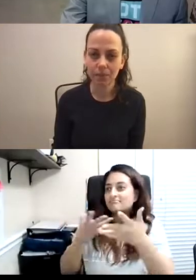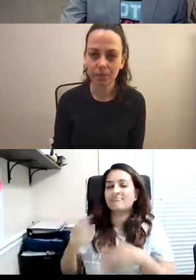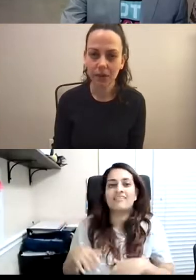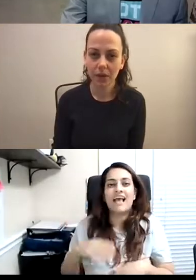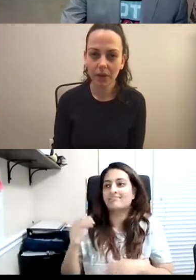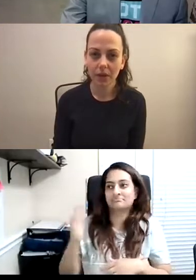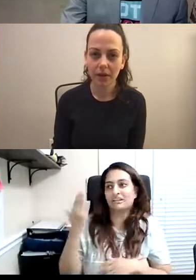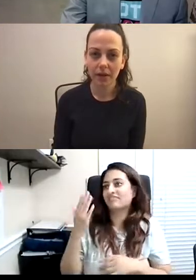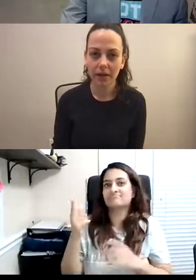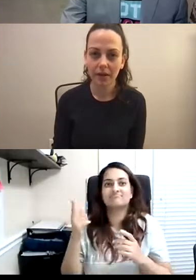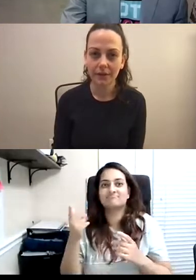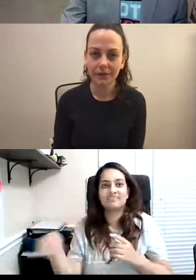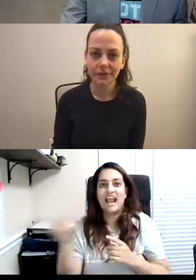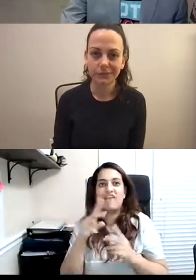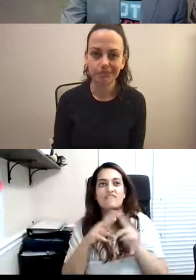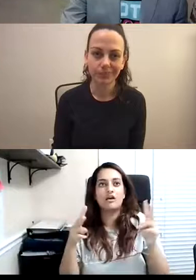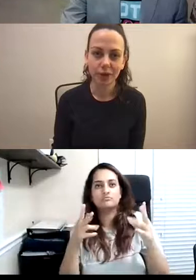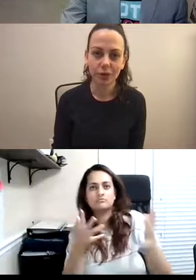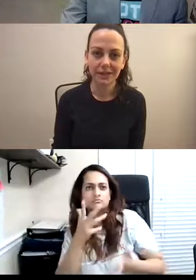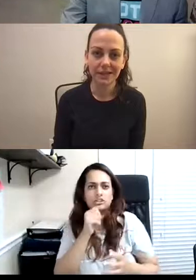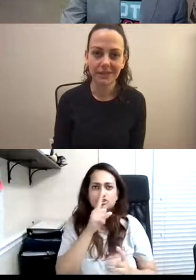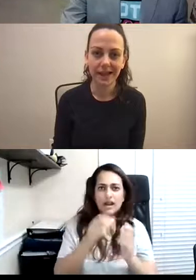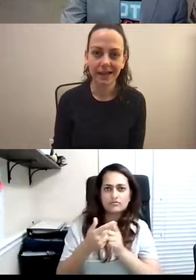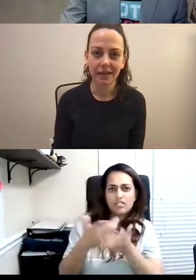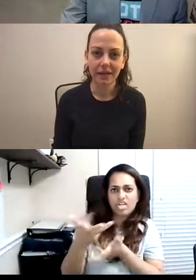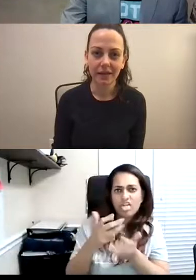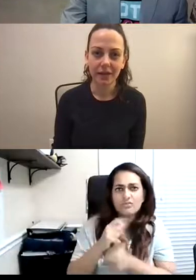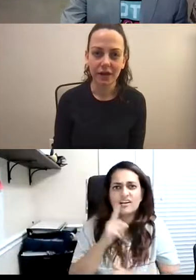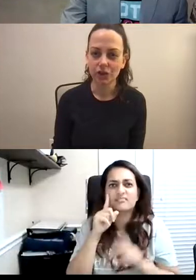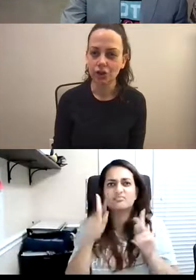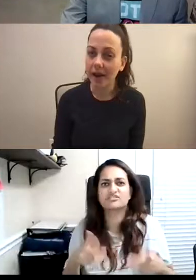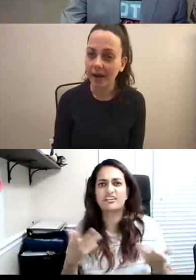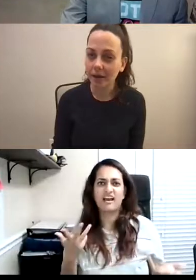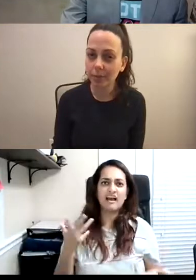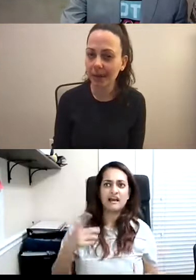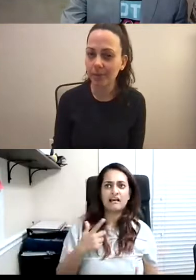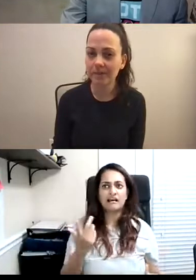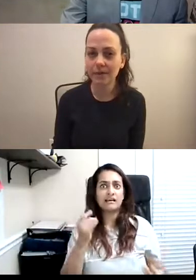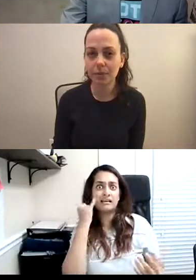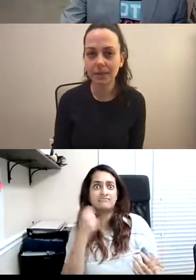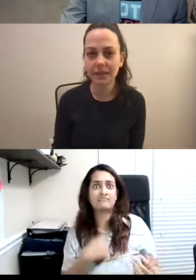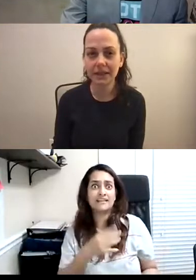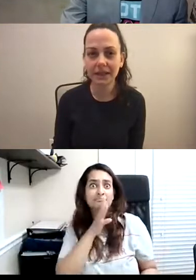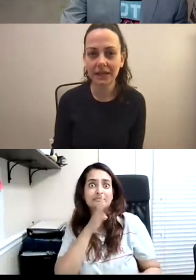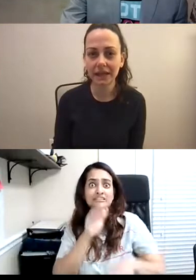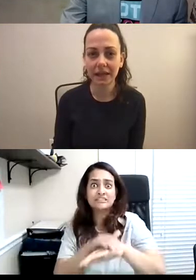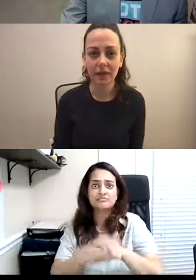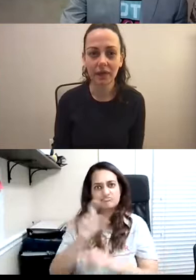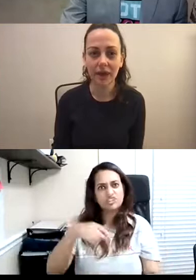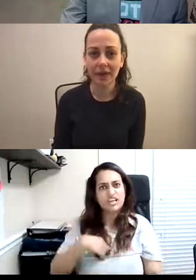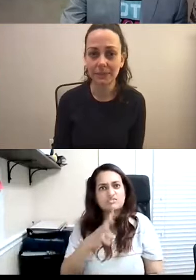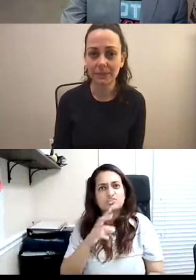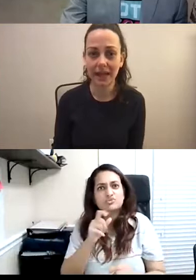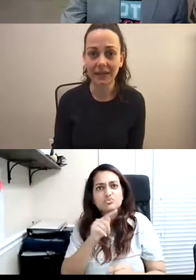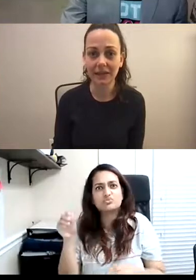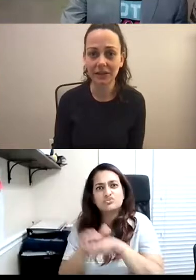family. And it seems like they're not sure how to communicate with a deaf person. If